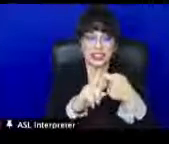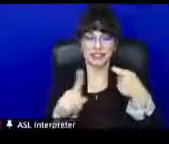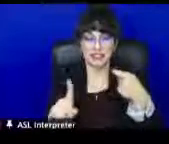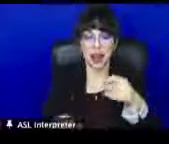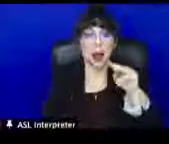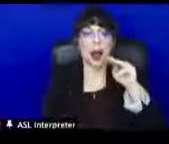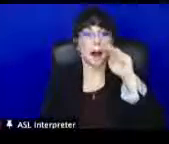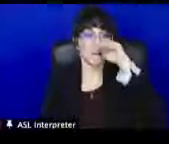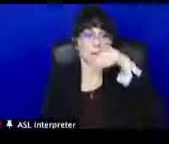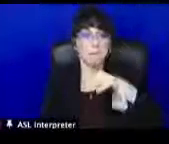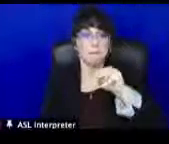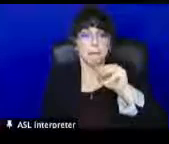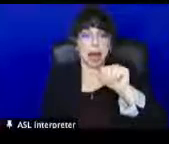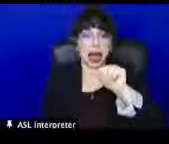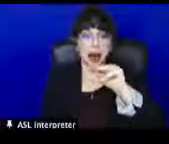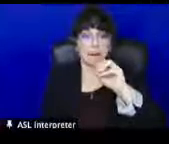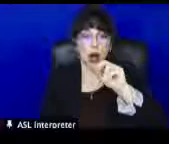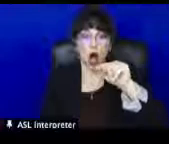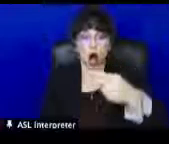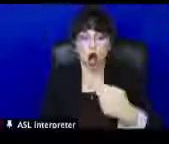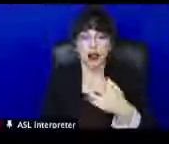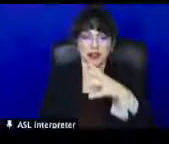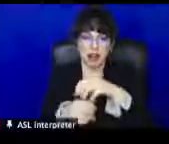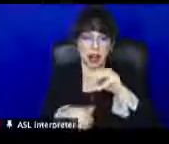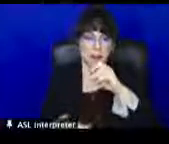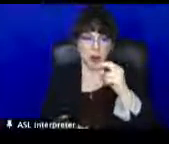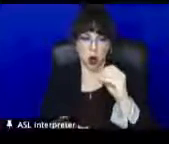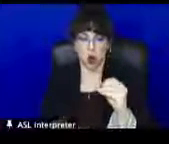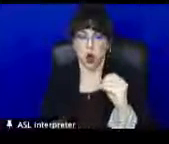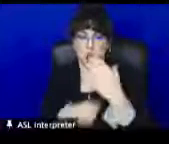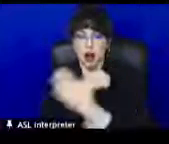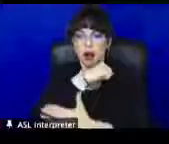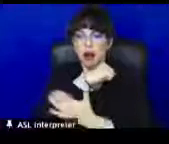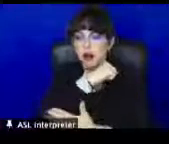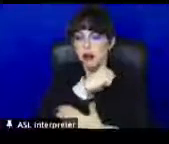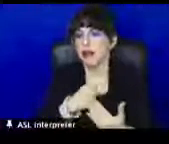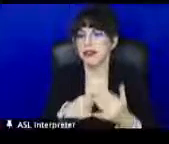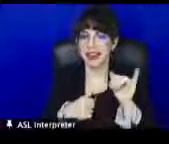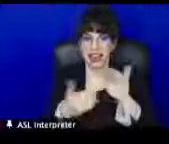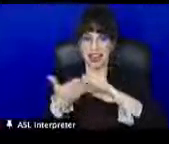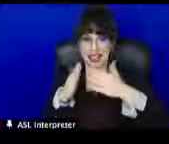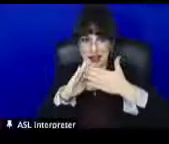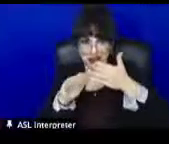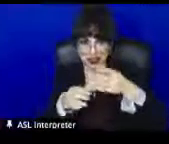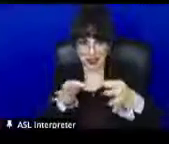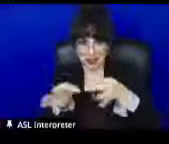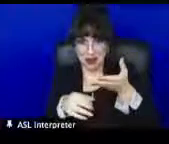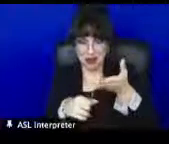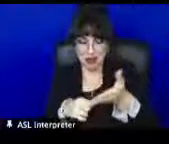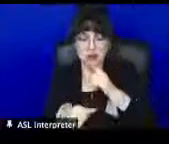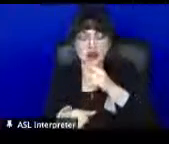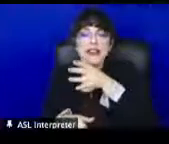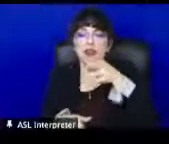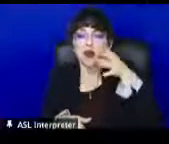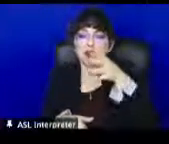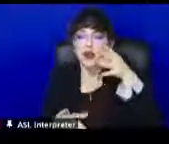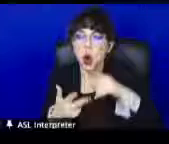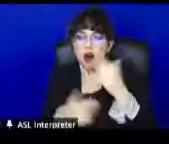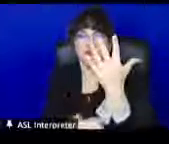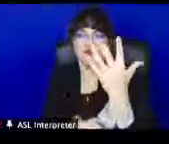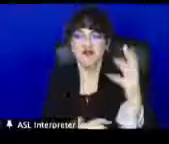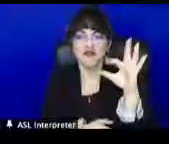in Mono County. The community of interest described here is mainly rural and frontier.